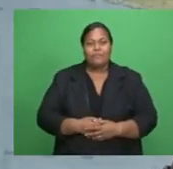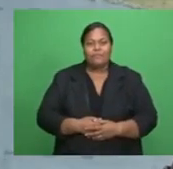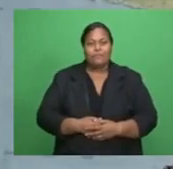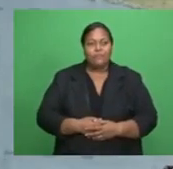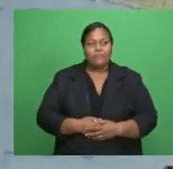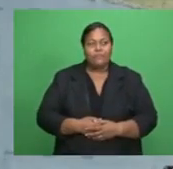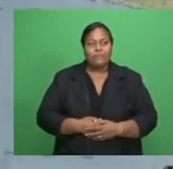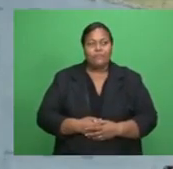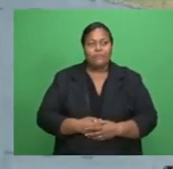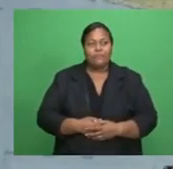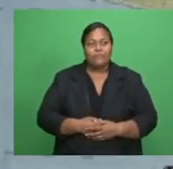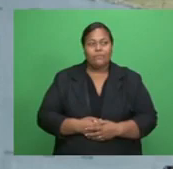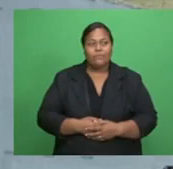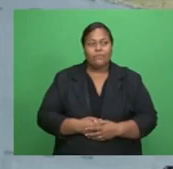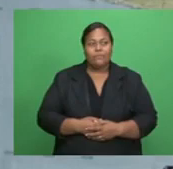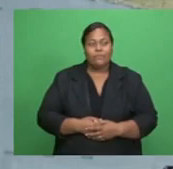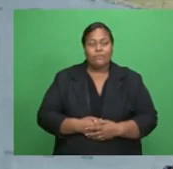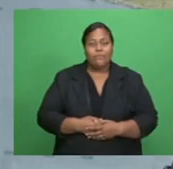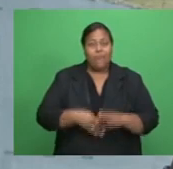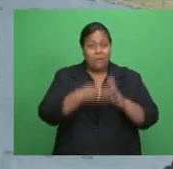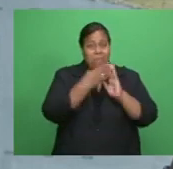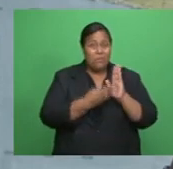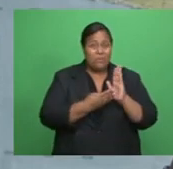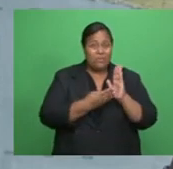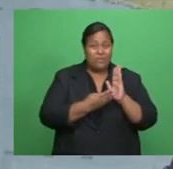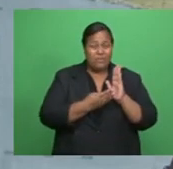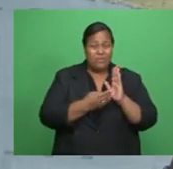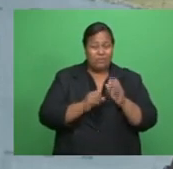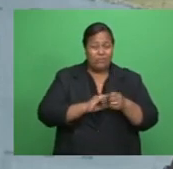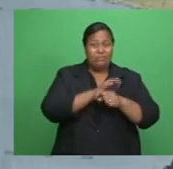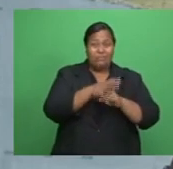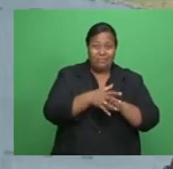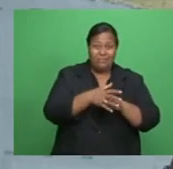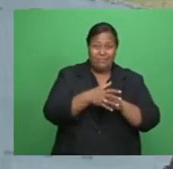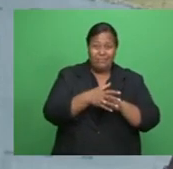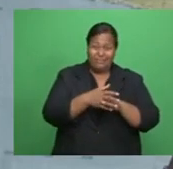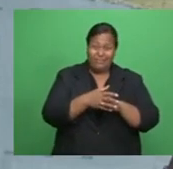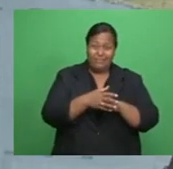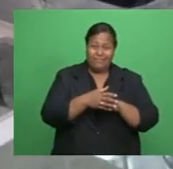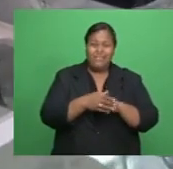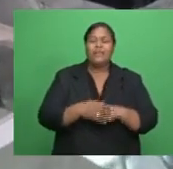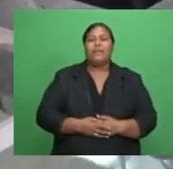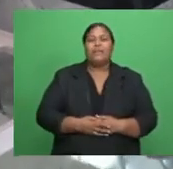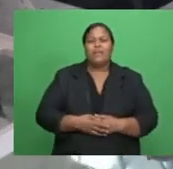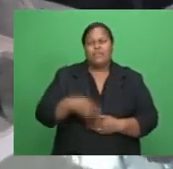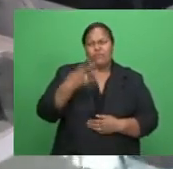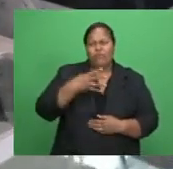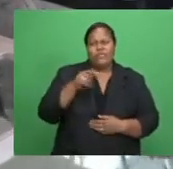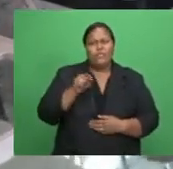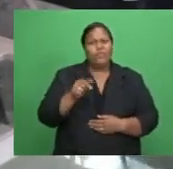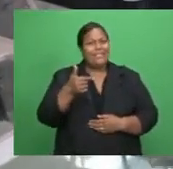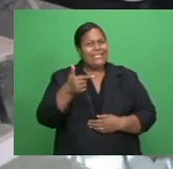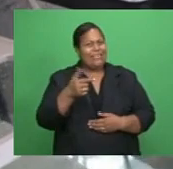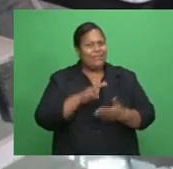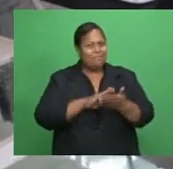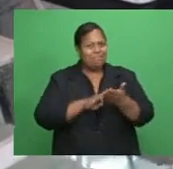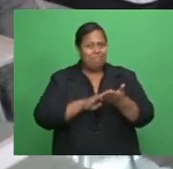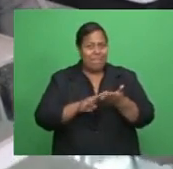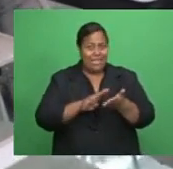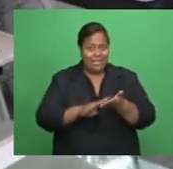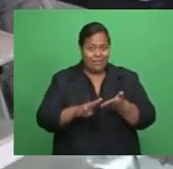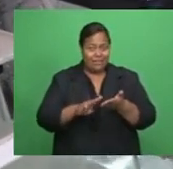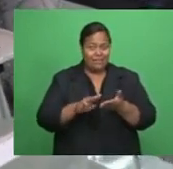the COVID-19 budget was about 14.7 million. Yes. I think